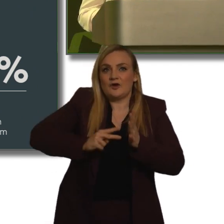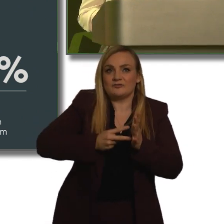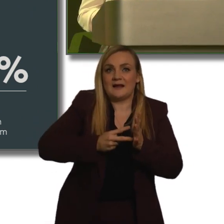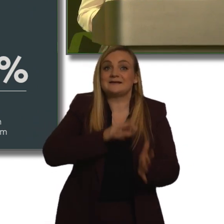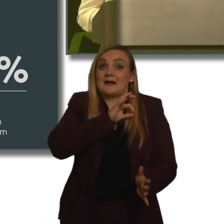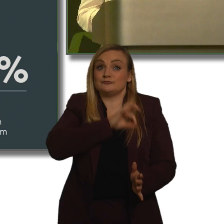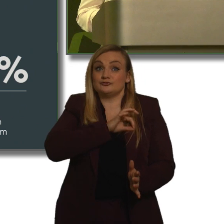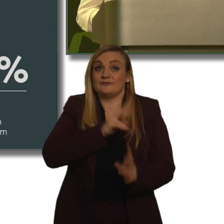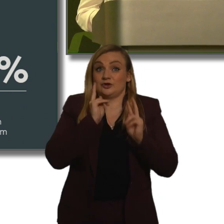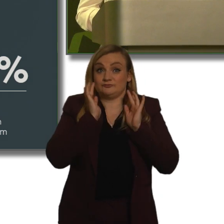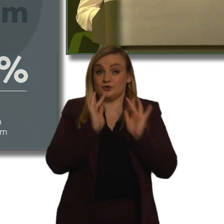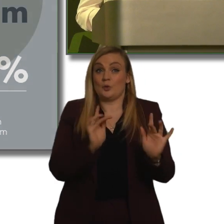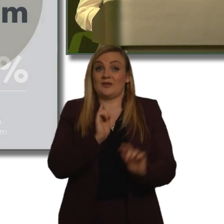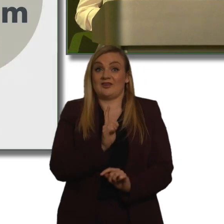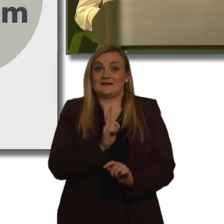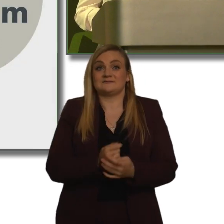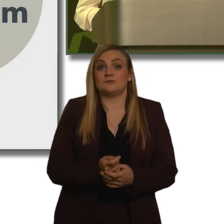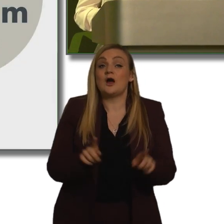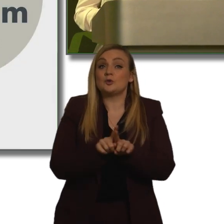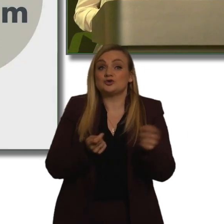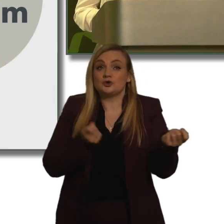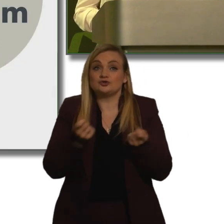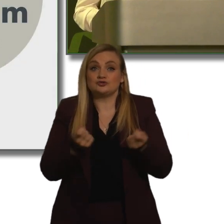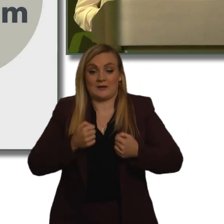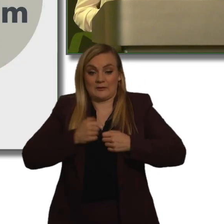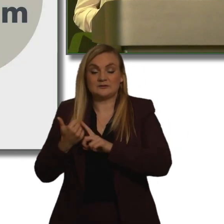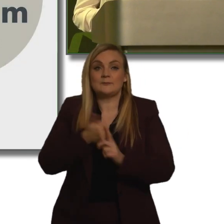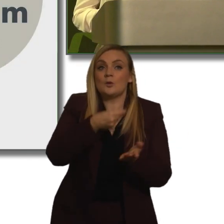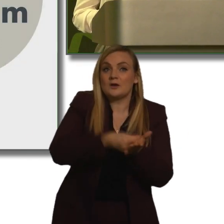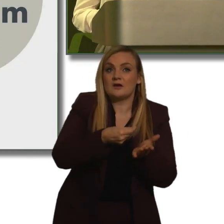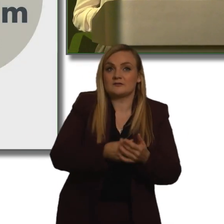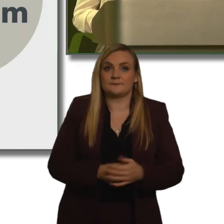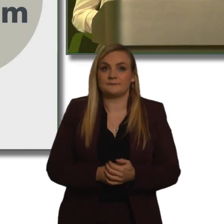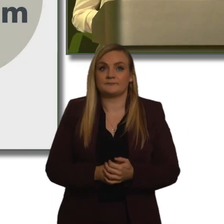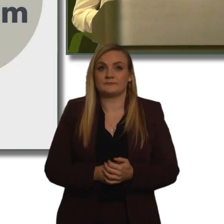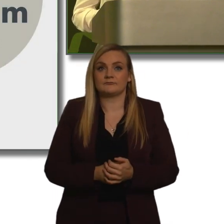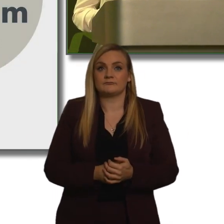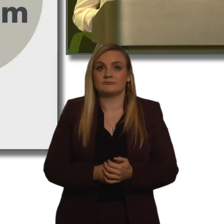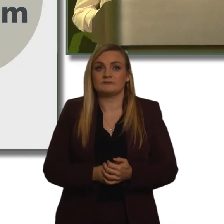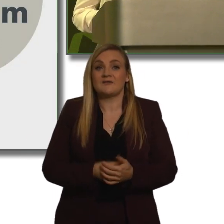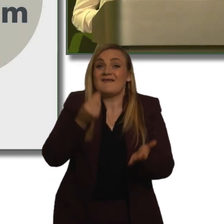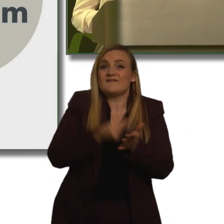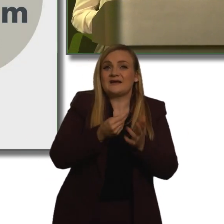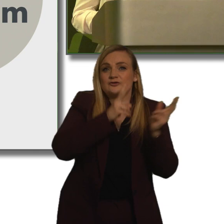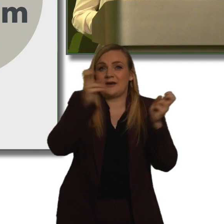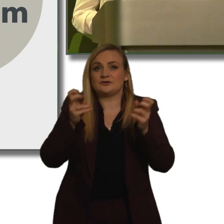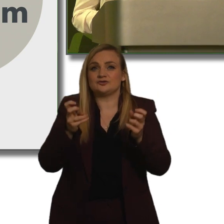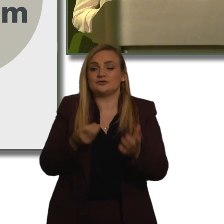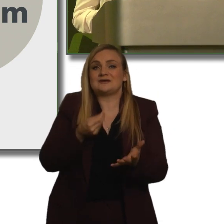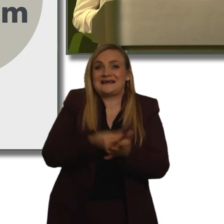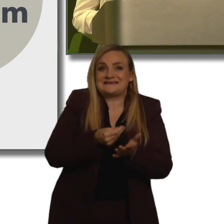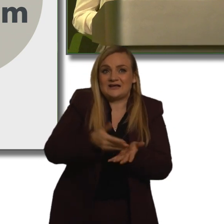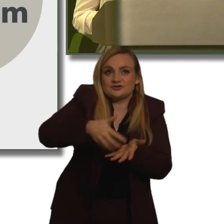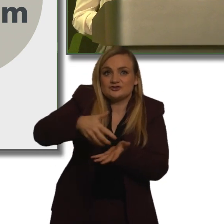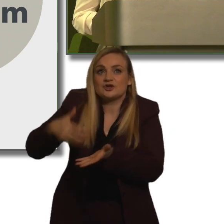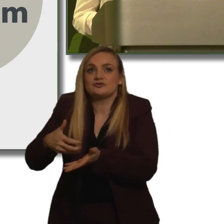support costs. In broader financial headlines, cash generation has been stable at 17.8 million, and we